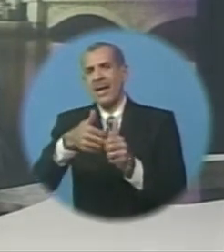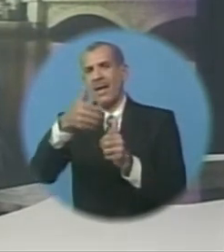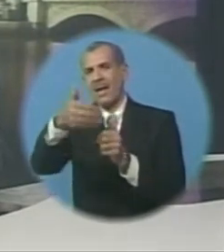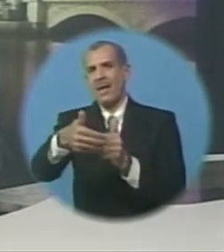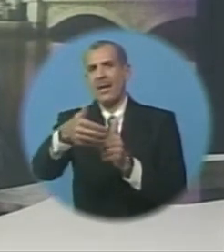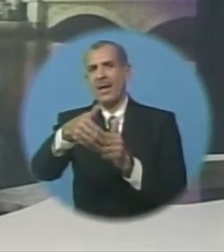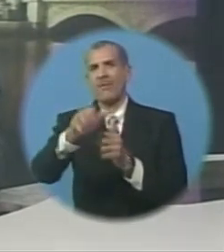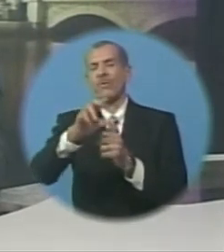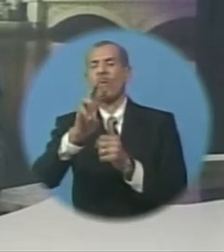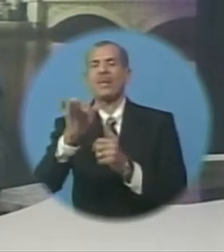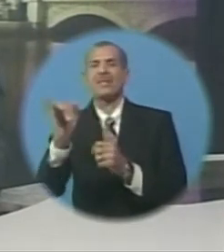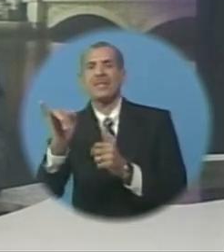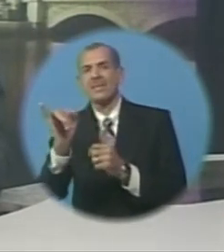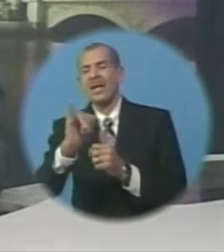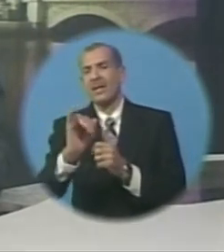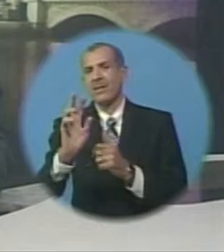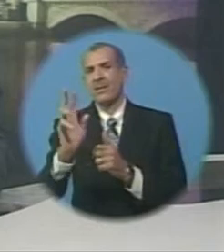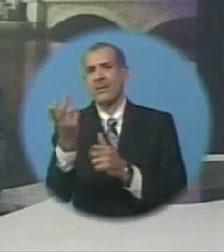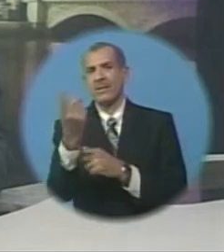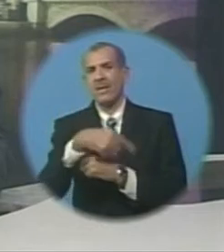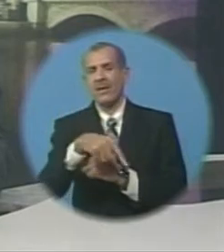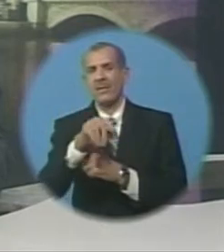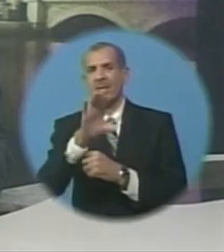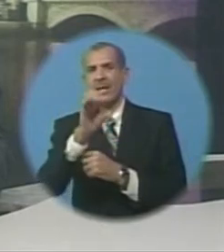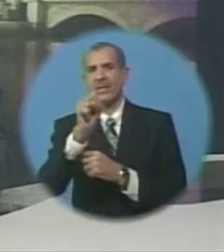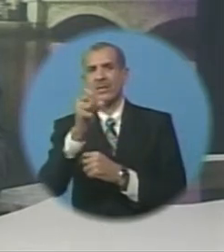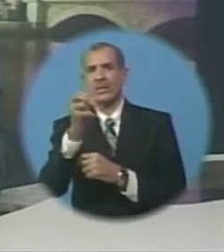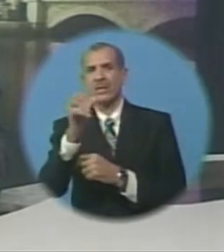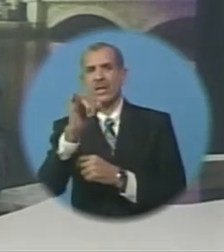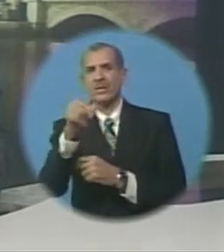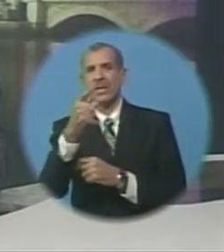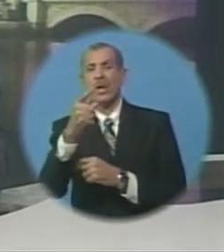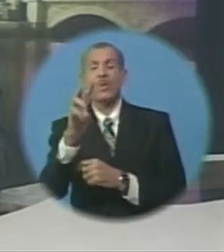3 of the third test at Sharjah. The Windies started the day on